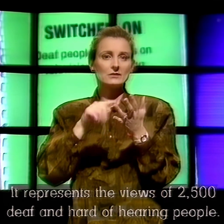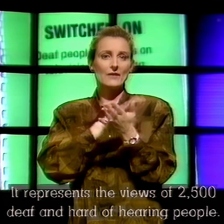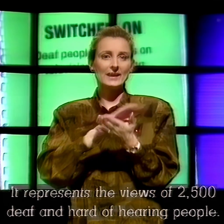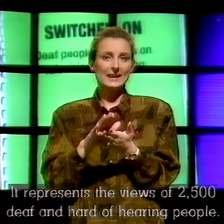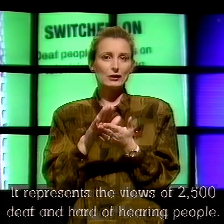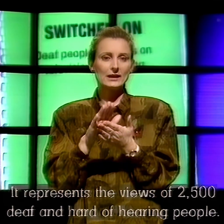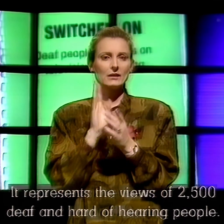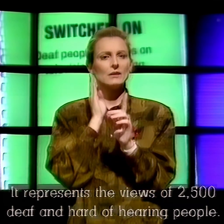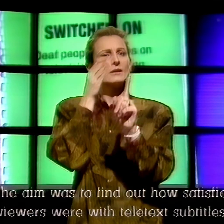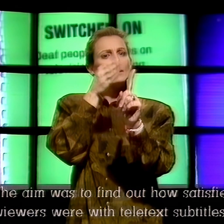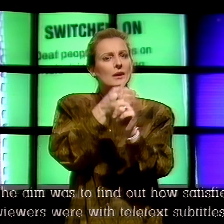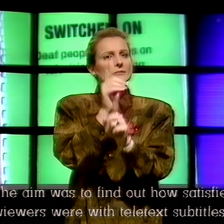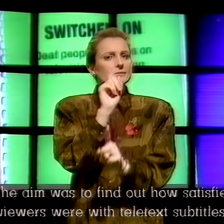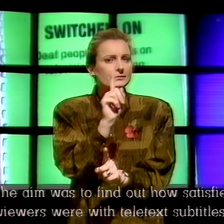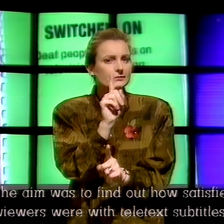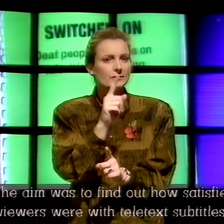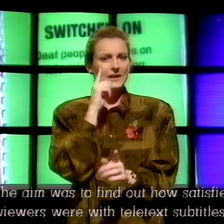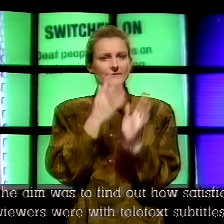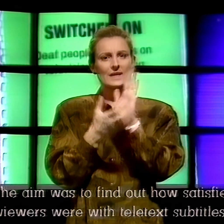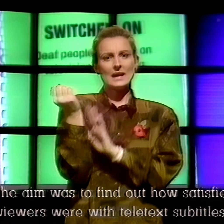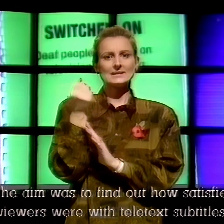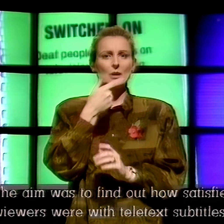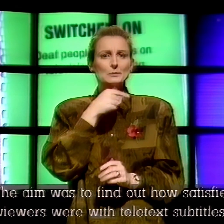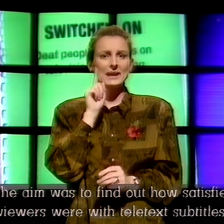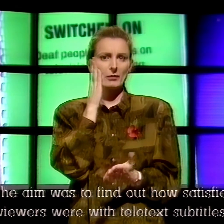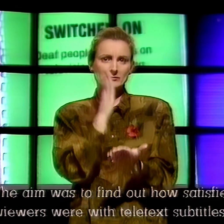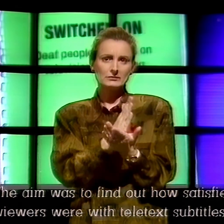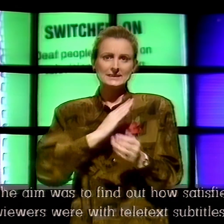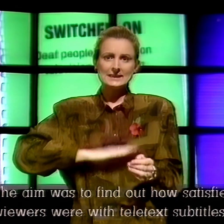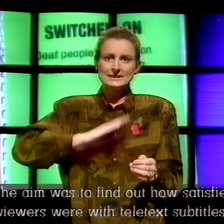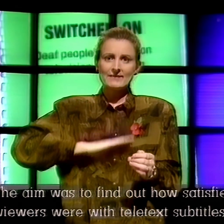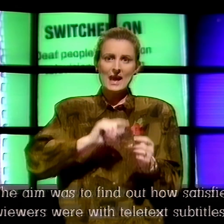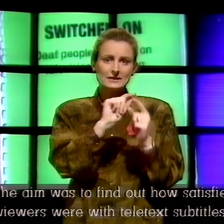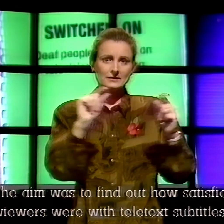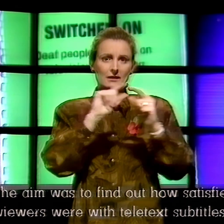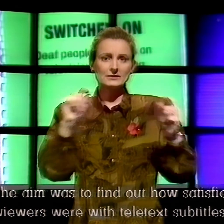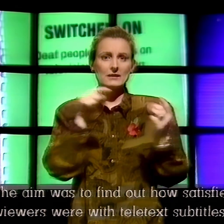The aim was to find out how satisfied viewers were with Teletech subtitles.